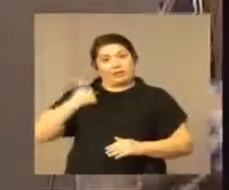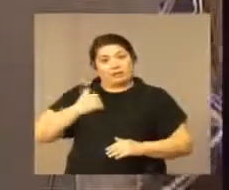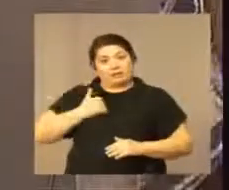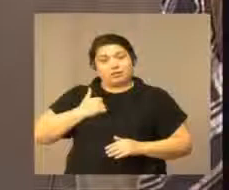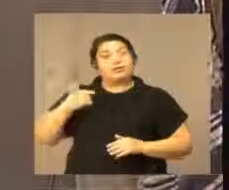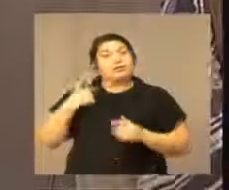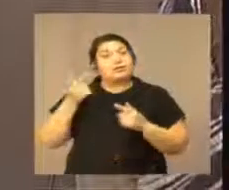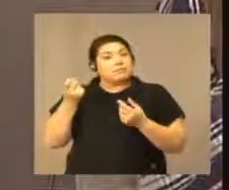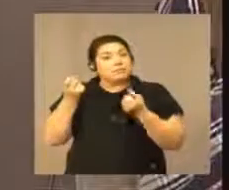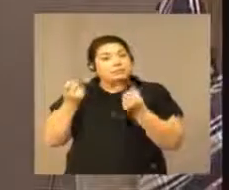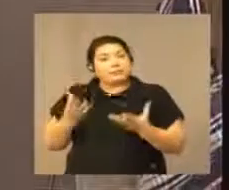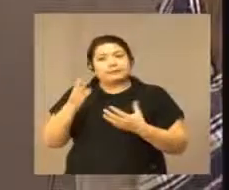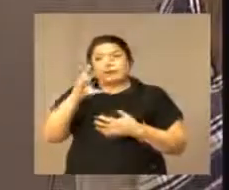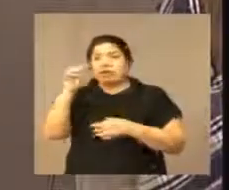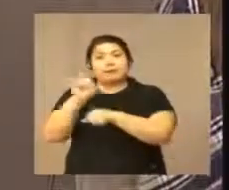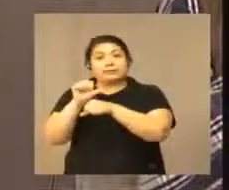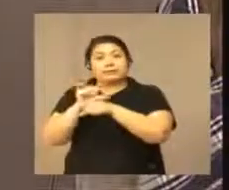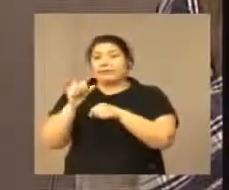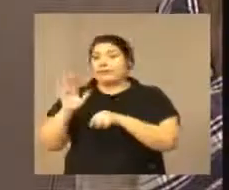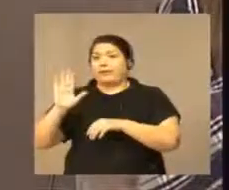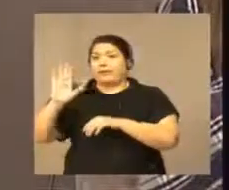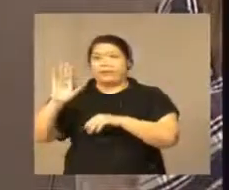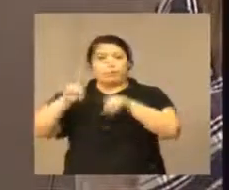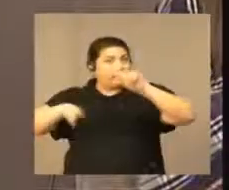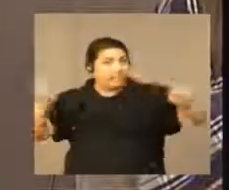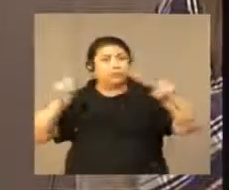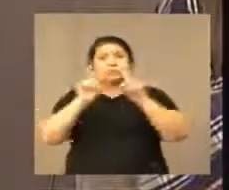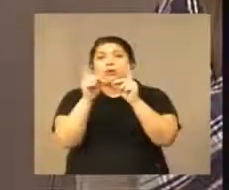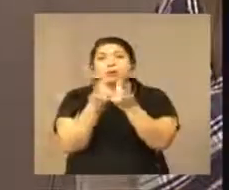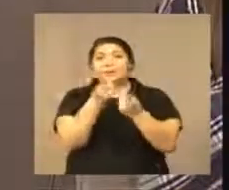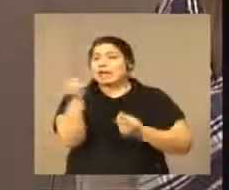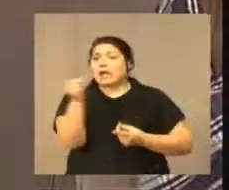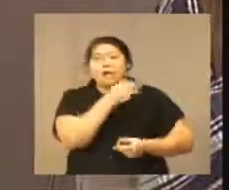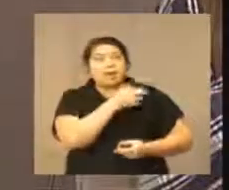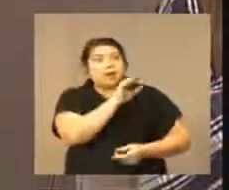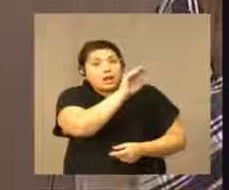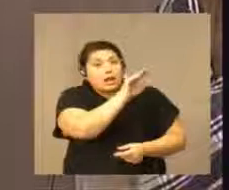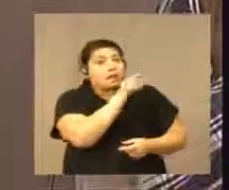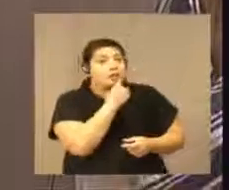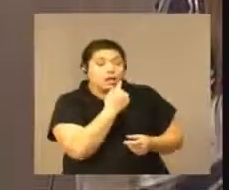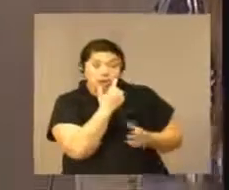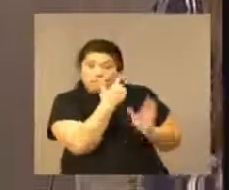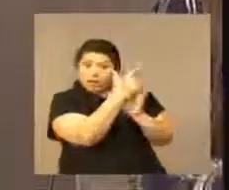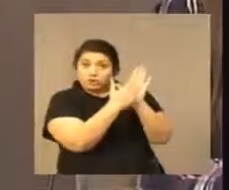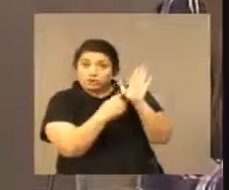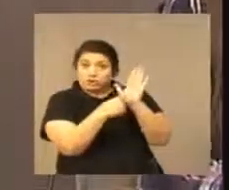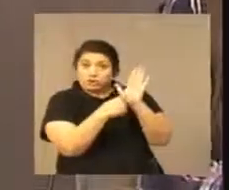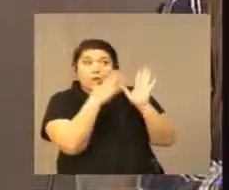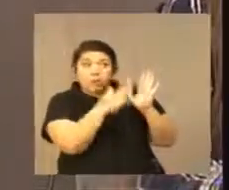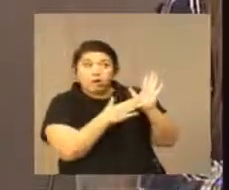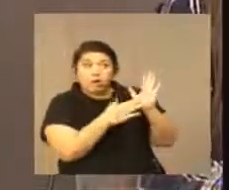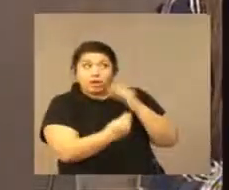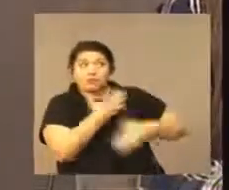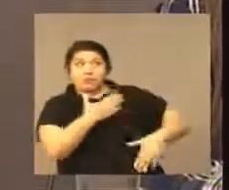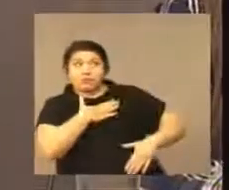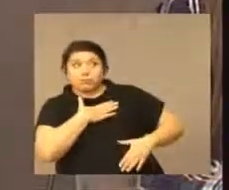of colleagues in different departments ask me, well, will your legislation implicate my